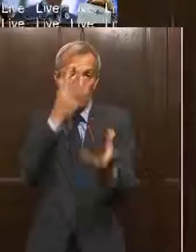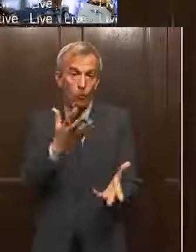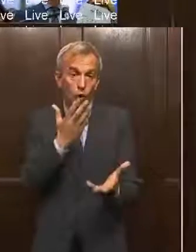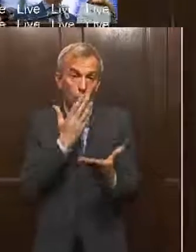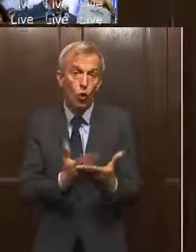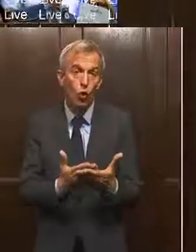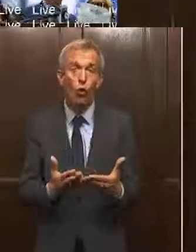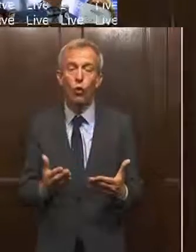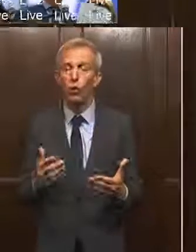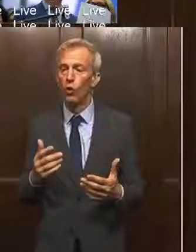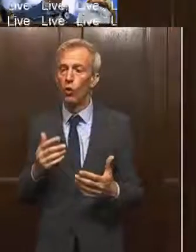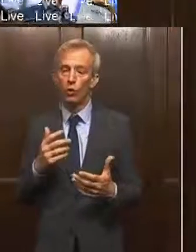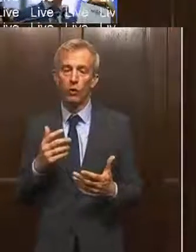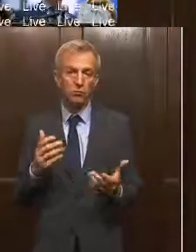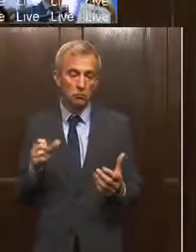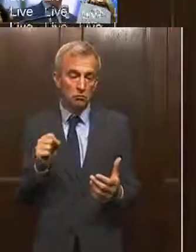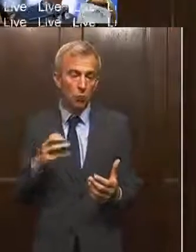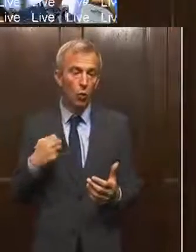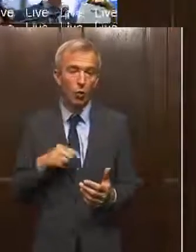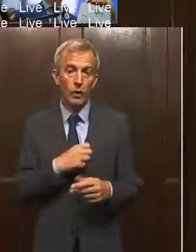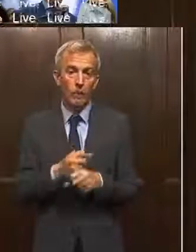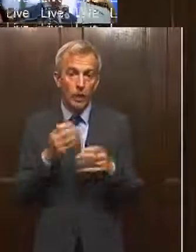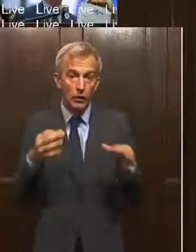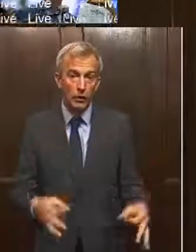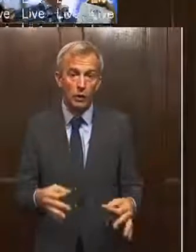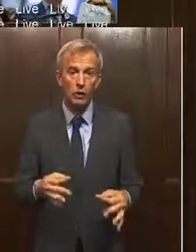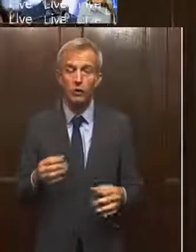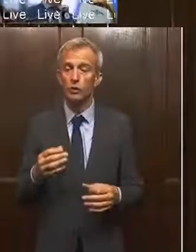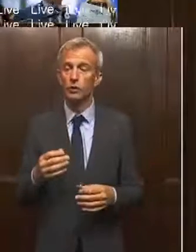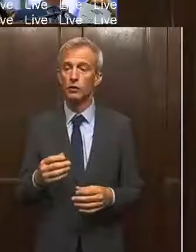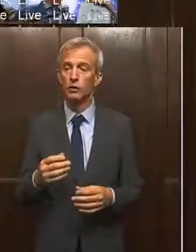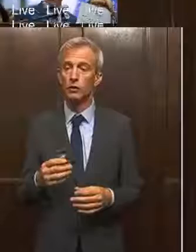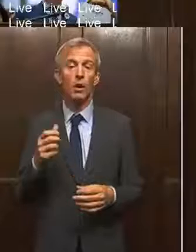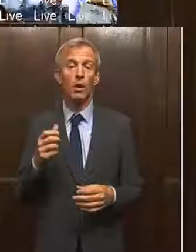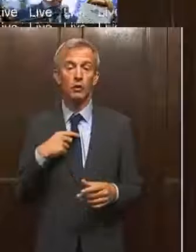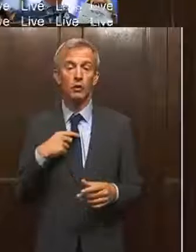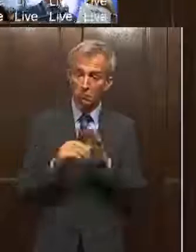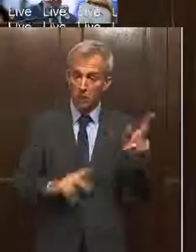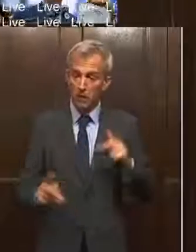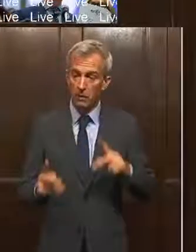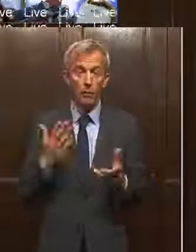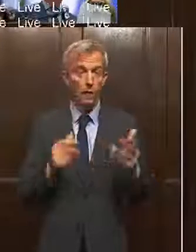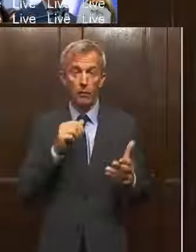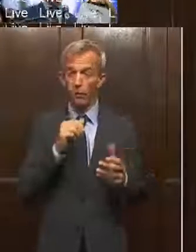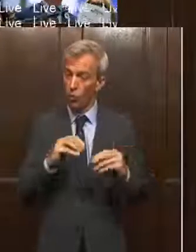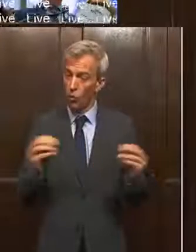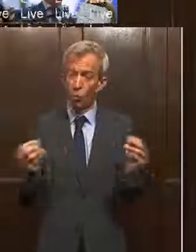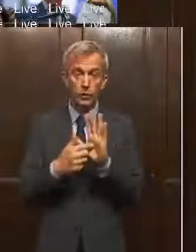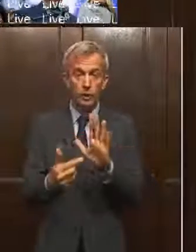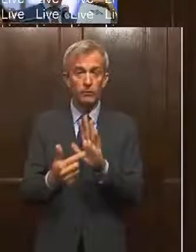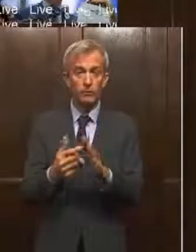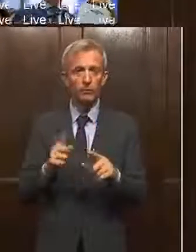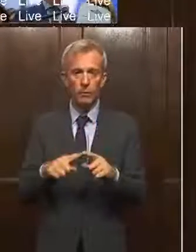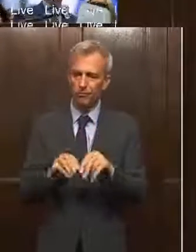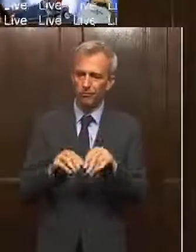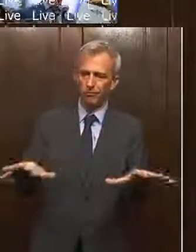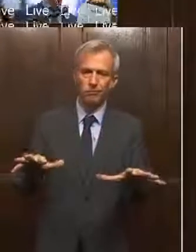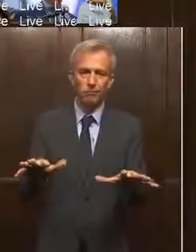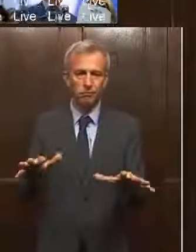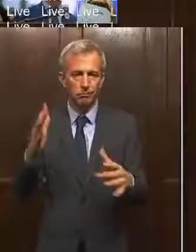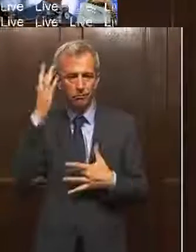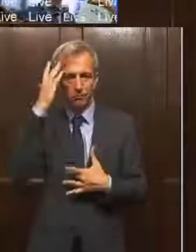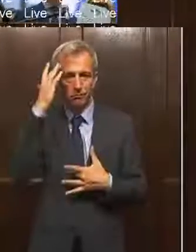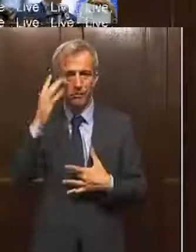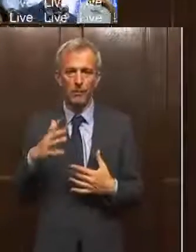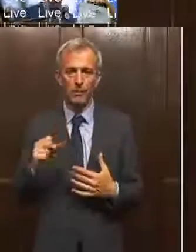decisions. It's good for us to know who people are who might not show symptoms but can spread this disease. So it's a